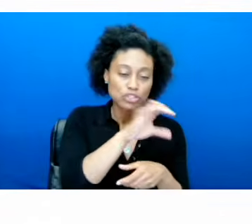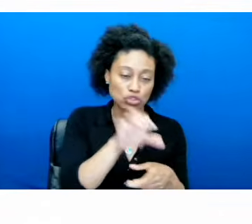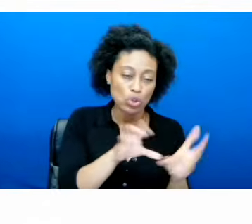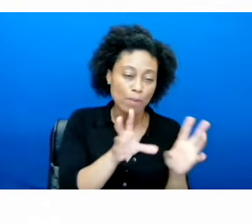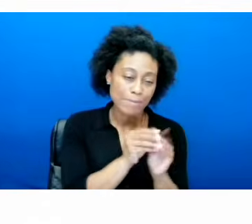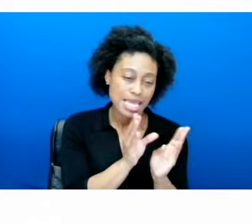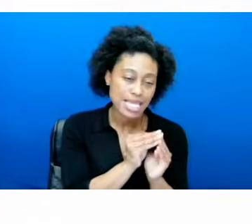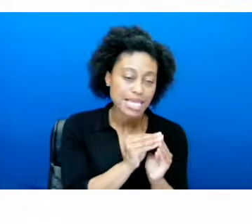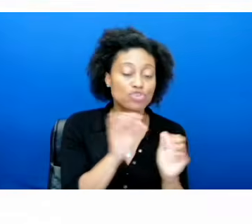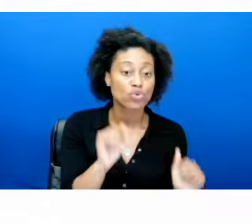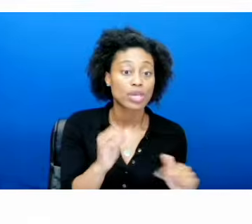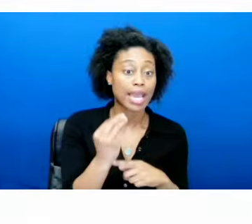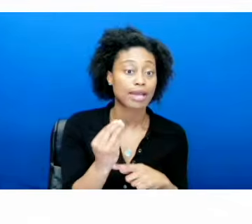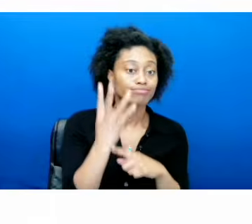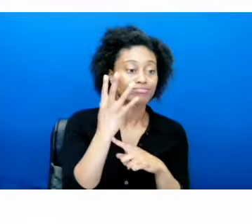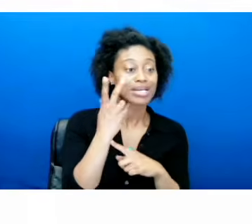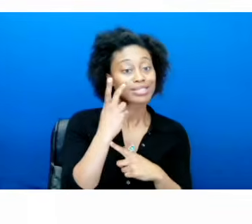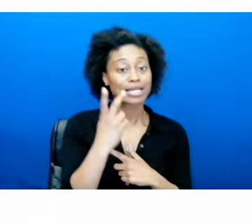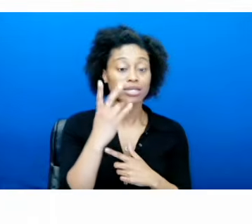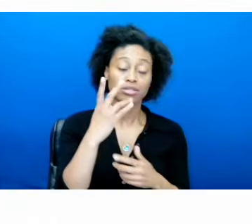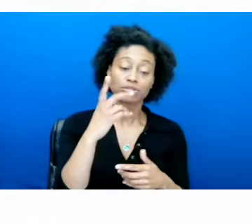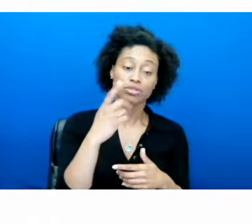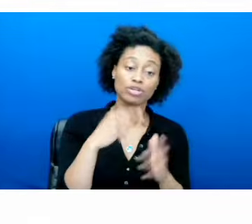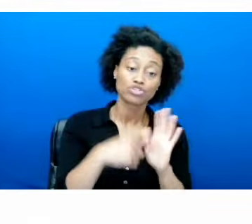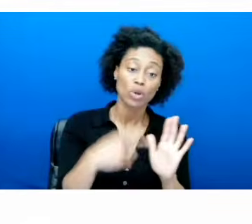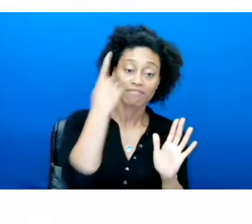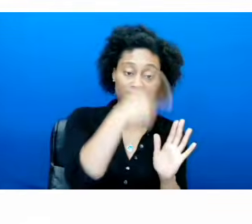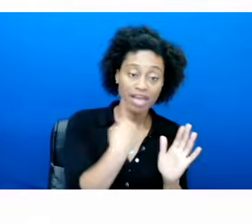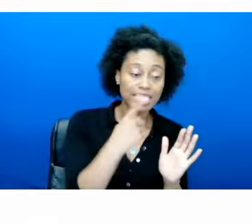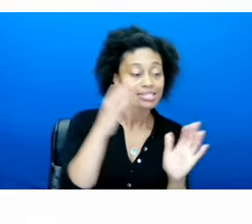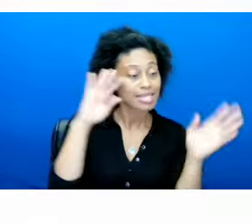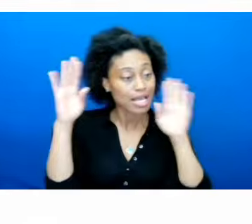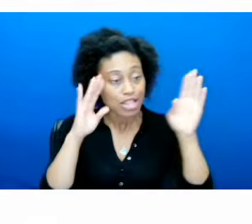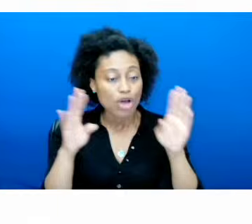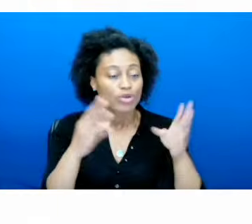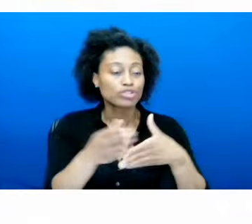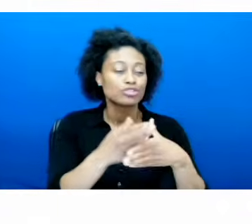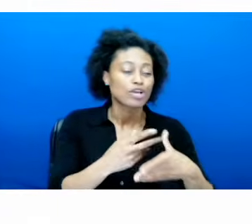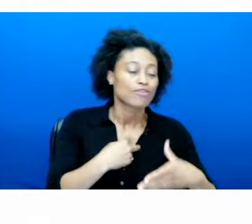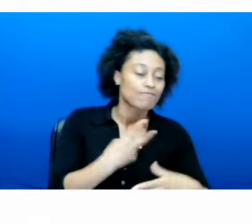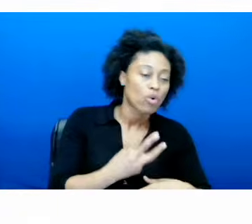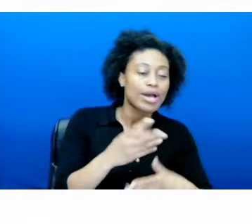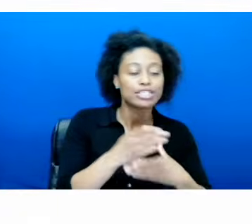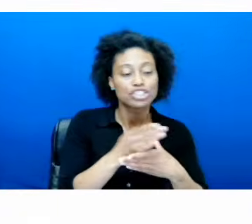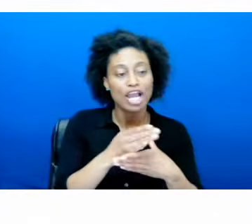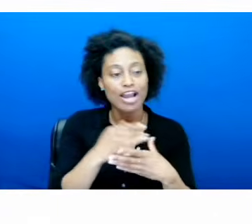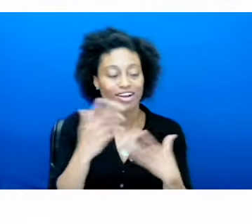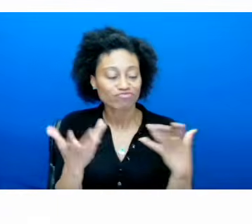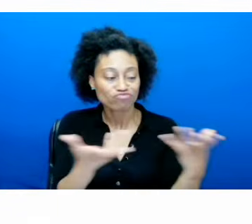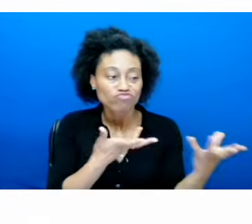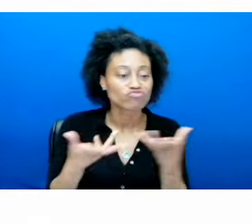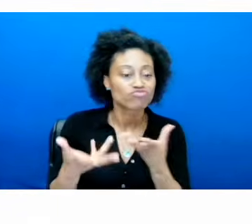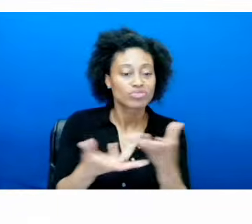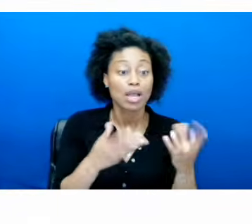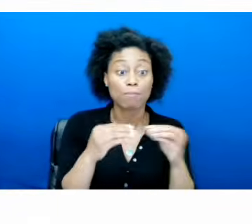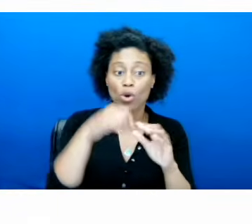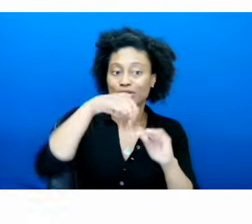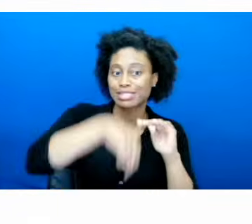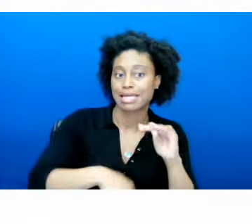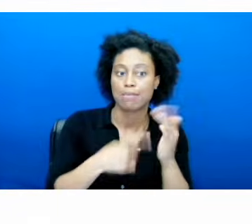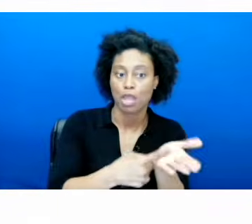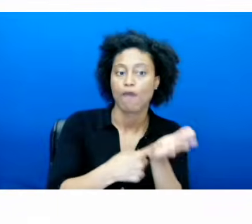to come on, say hello to folks, share your voice, share your face, and we can have even deeper